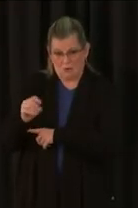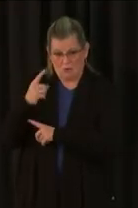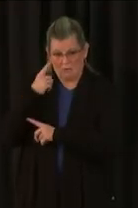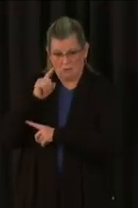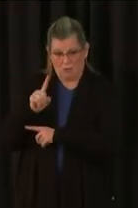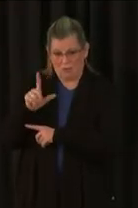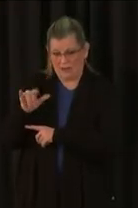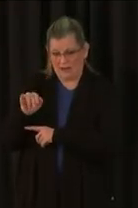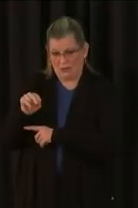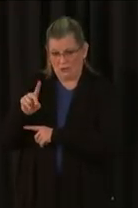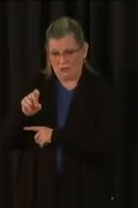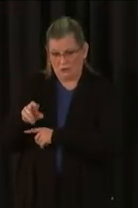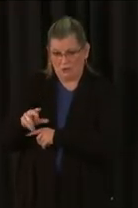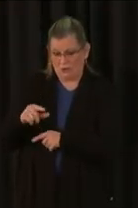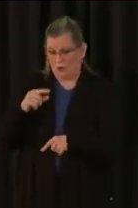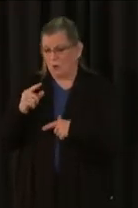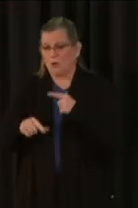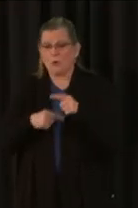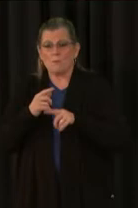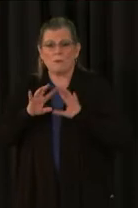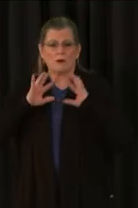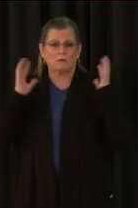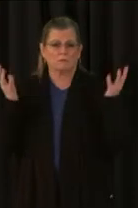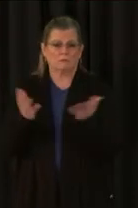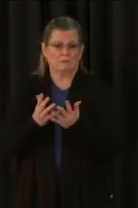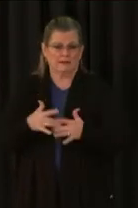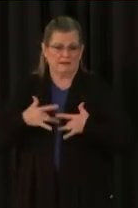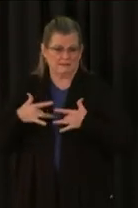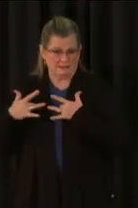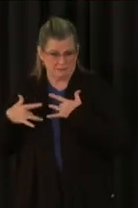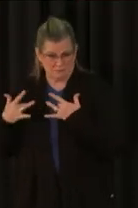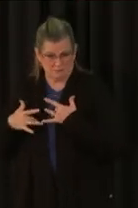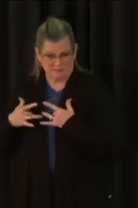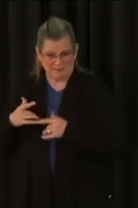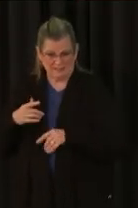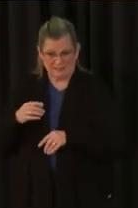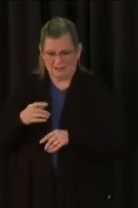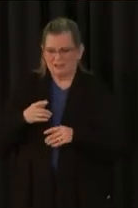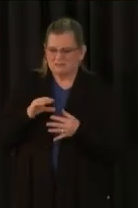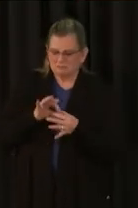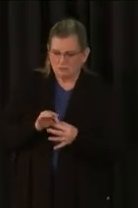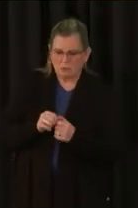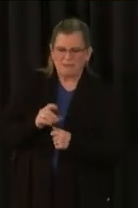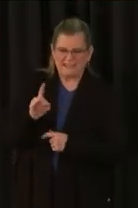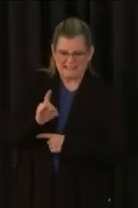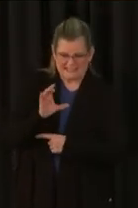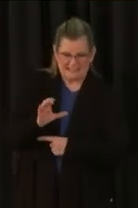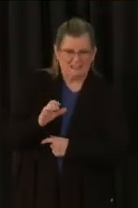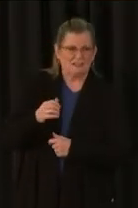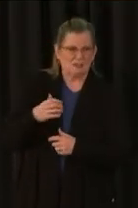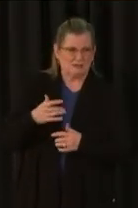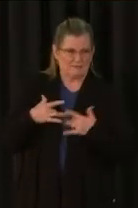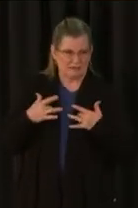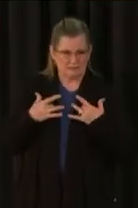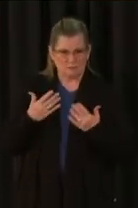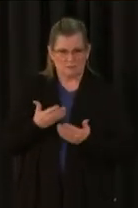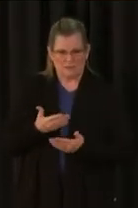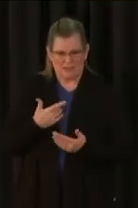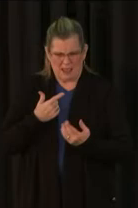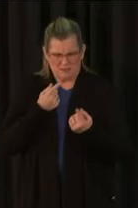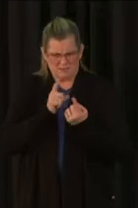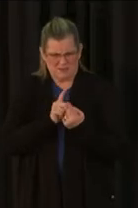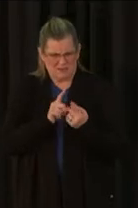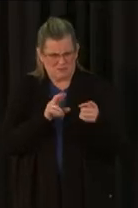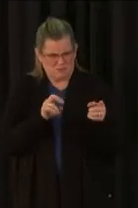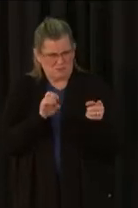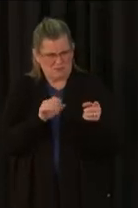here as a representative from the DC Event Coalition. And I actually met Rebecca